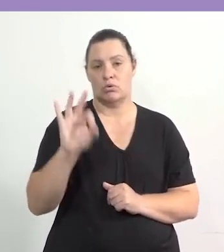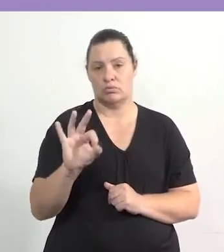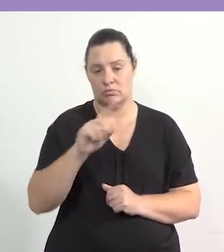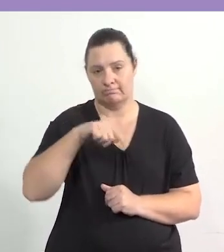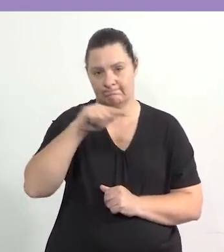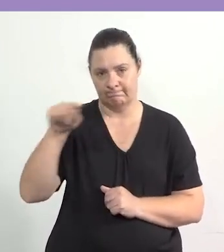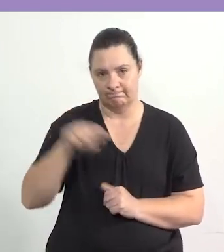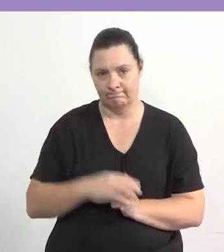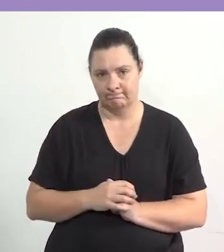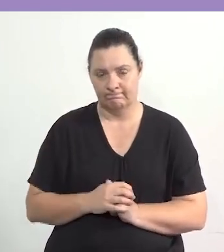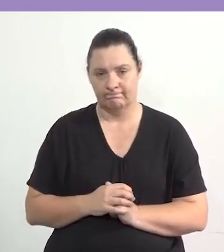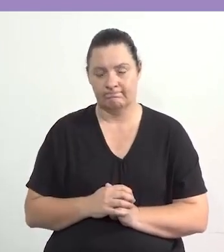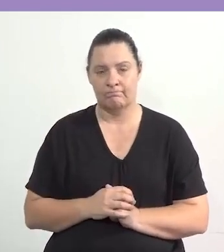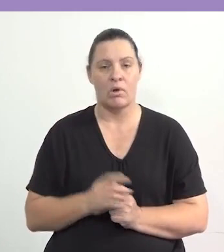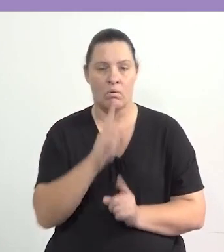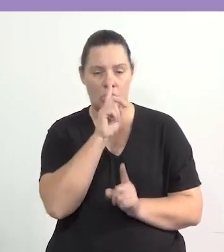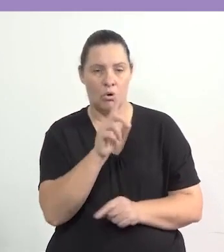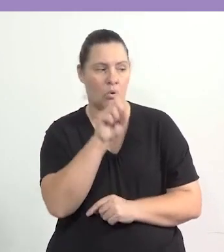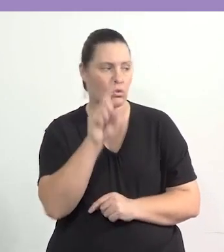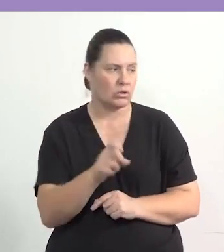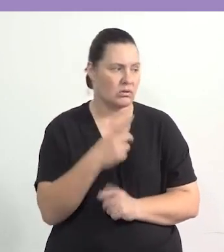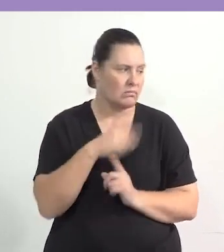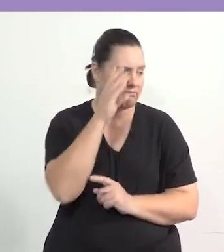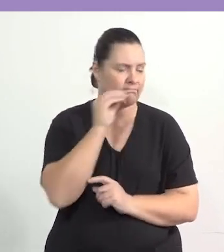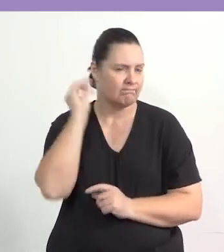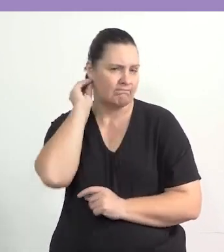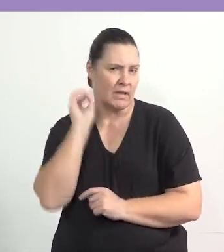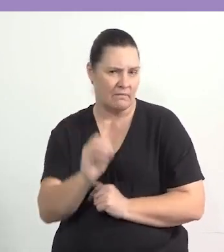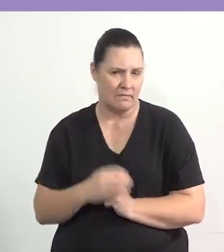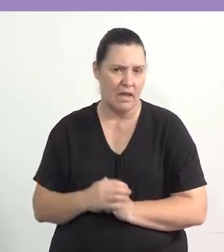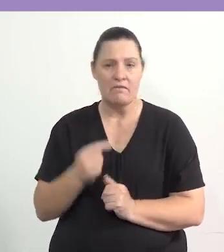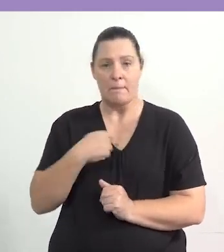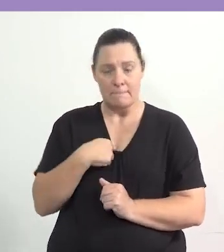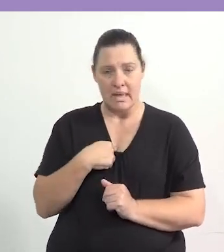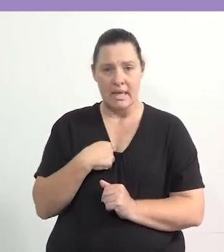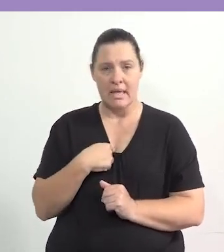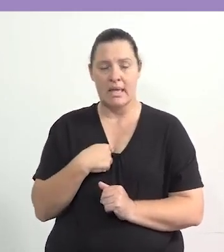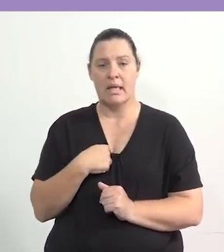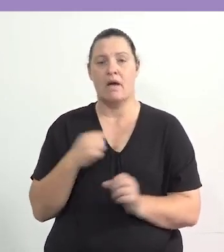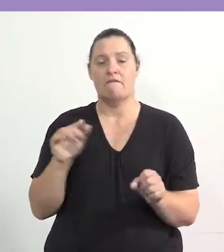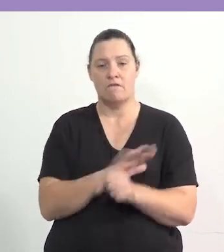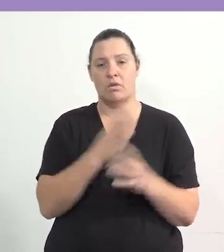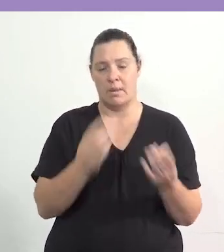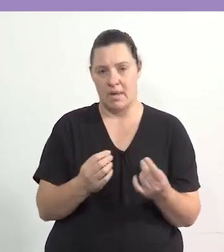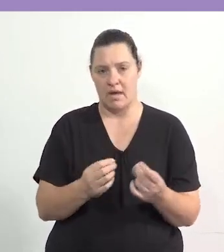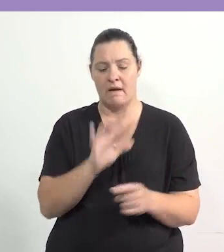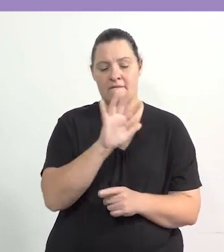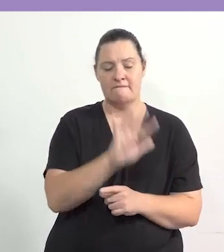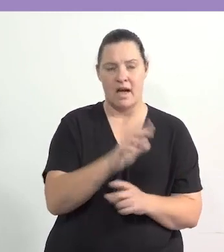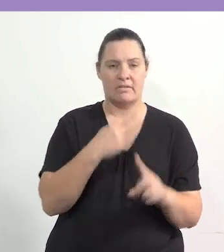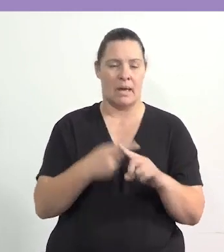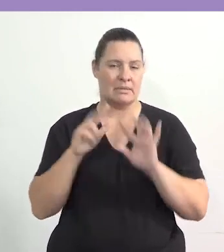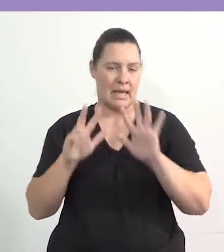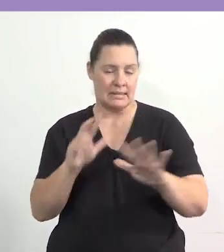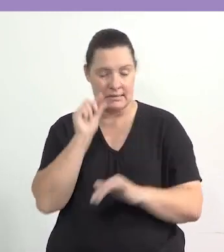root. Okay, let's look at some questions and see if we remember. So if I am multiplying 2 whole numbers,